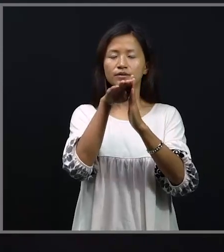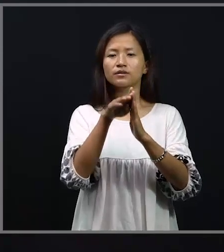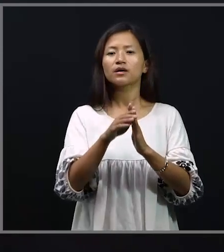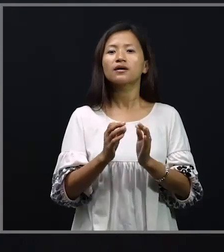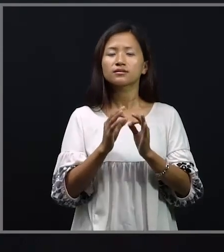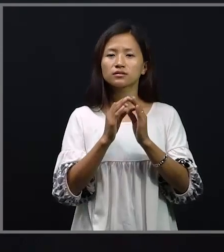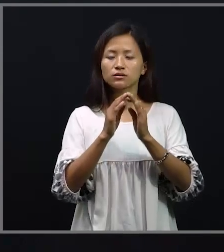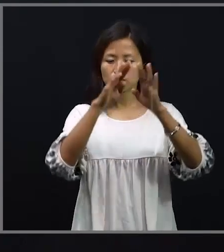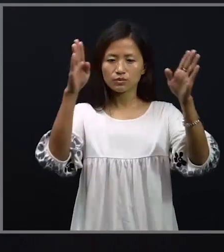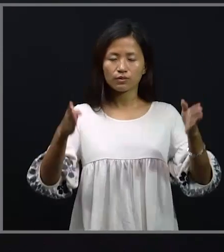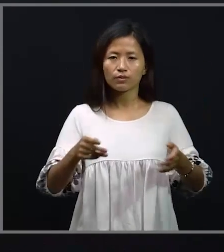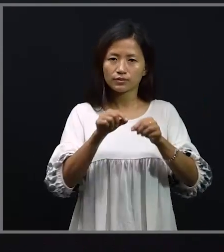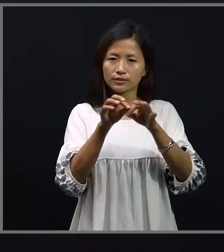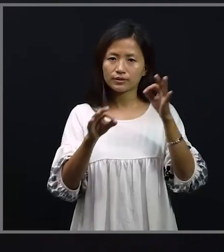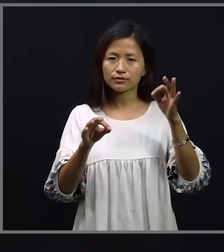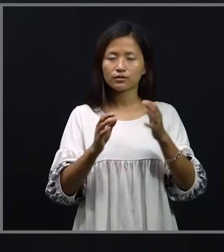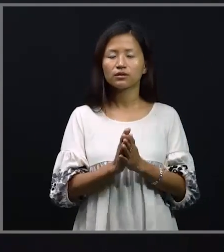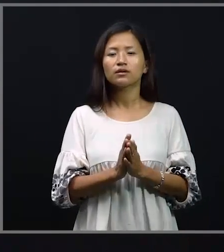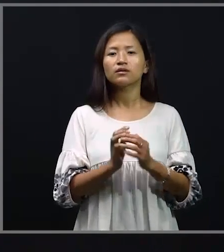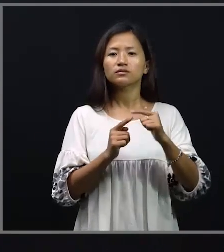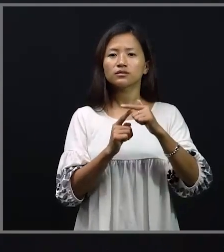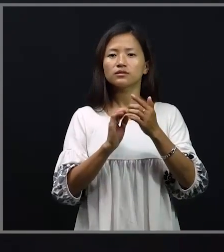as system